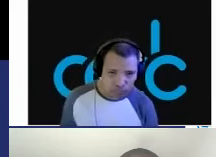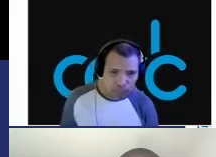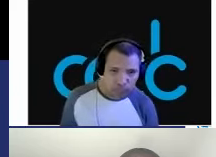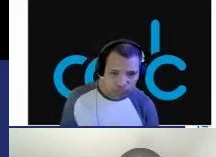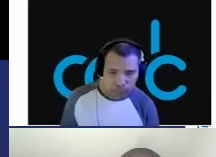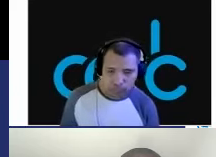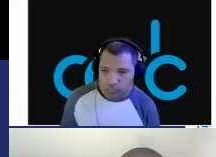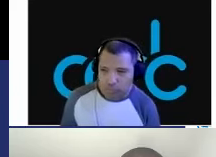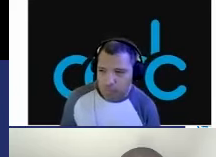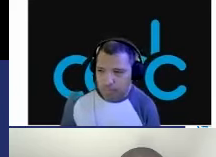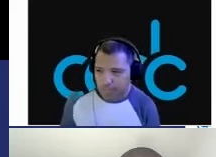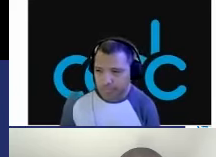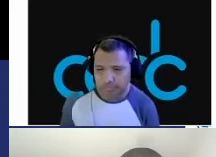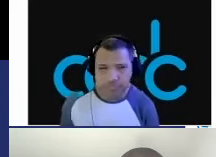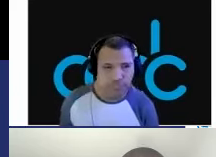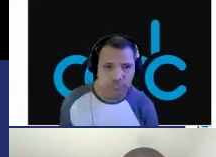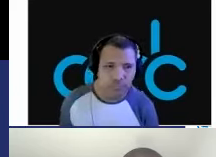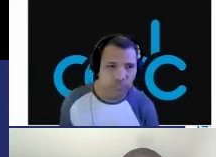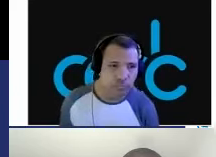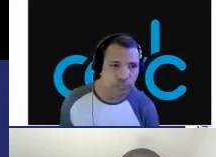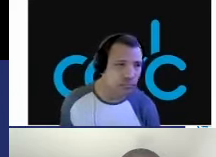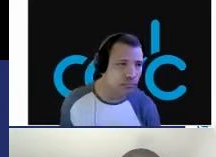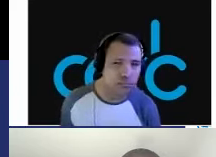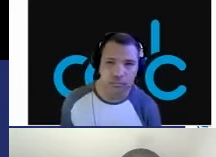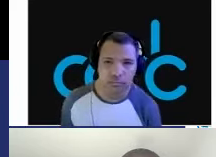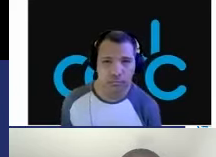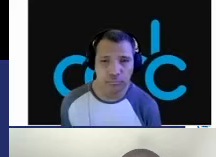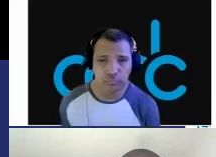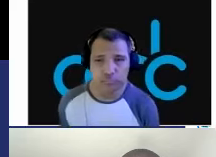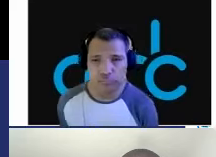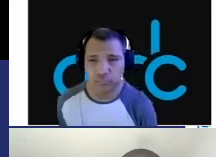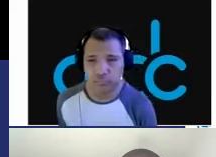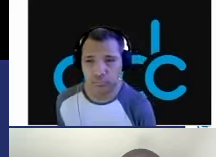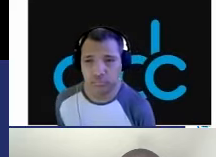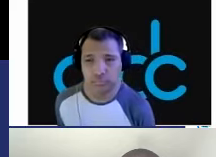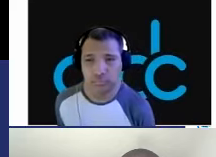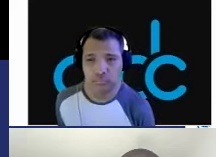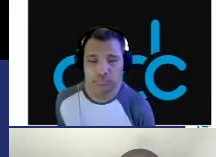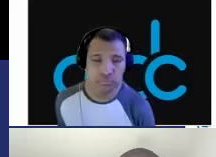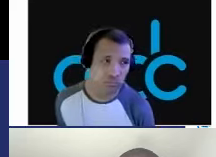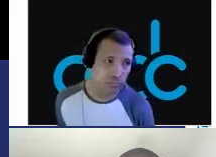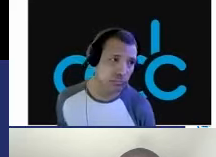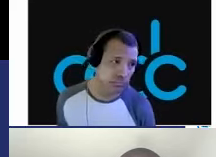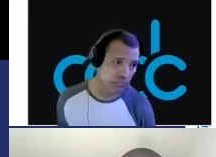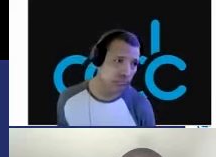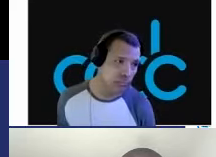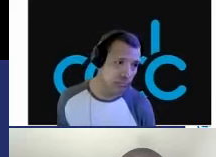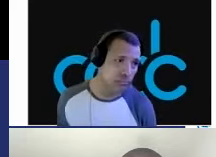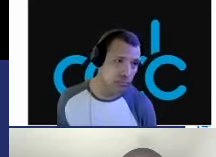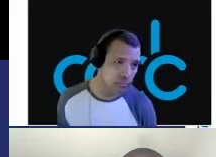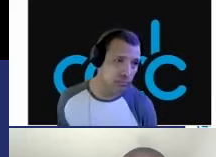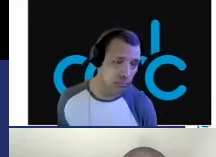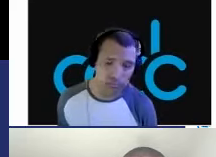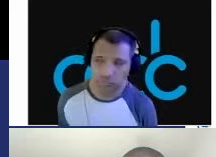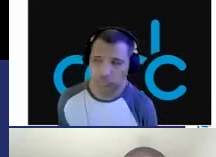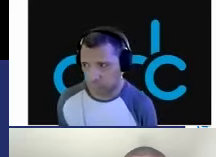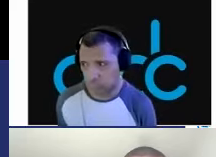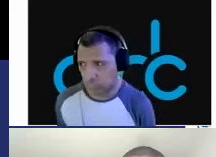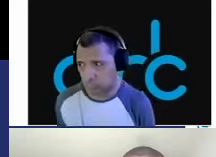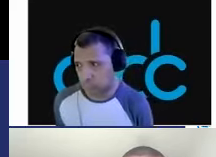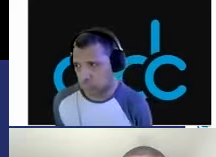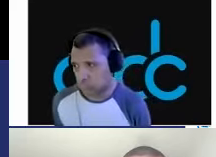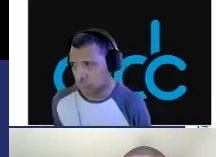that experience. While they are not physically connected, they are still connected in every other way. And that needs to be maintained,